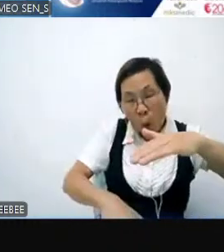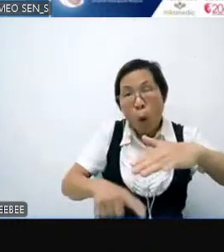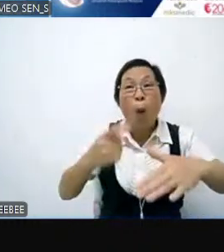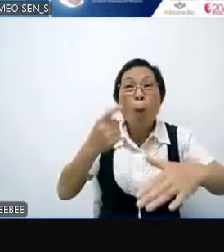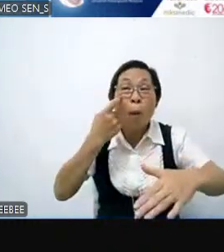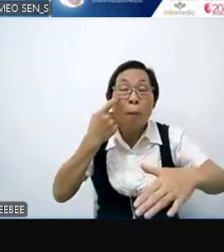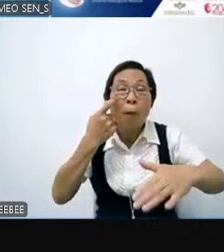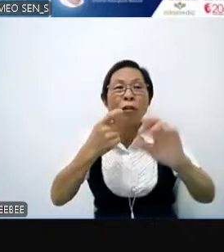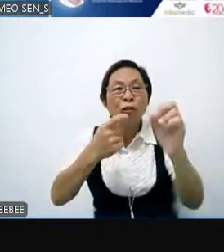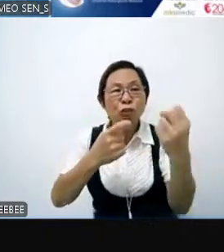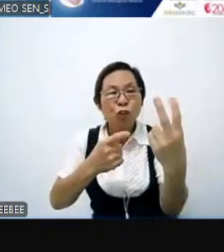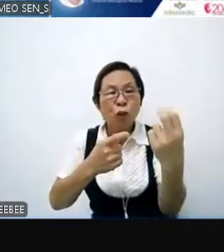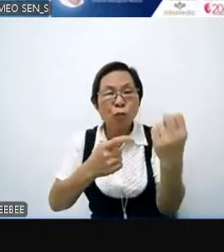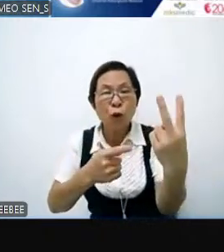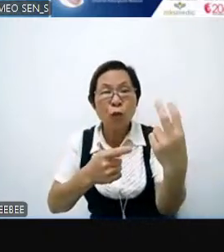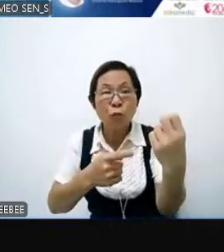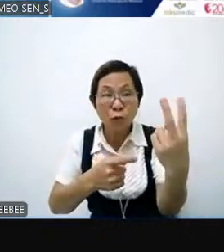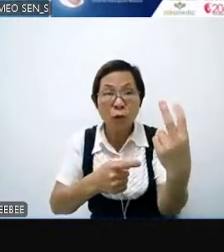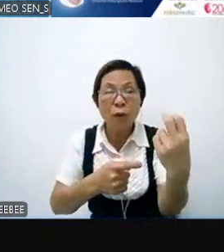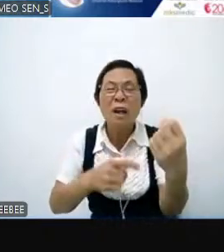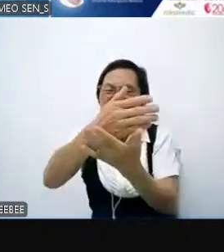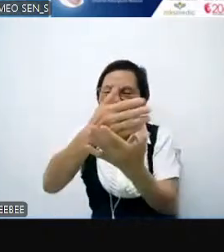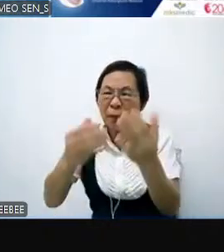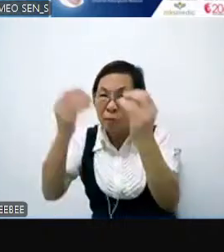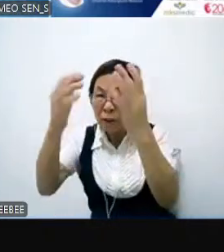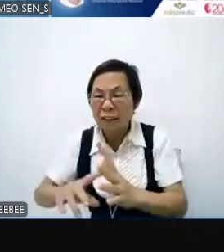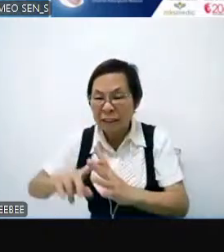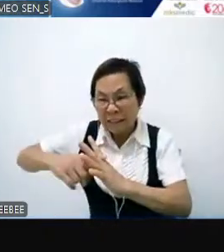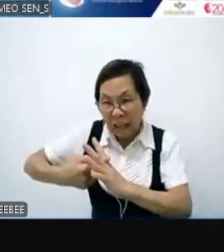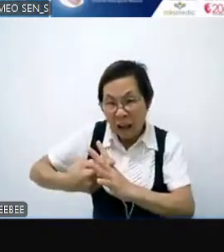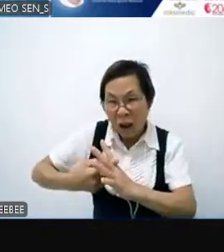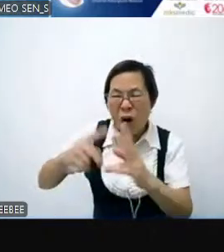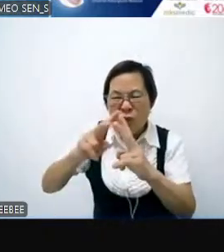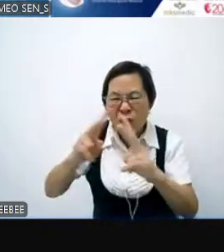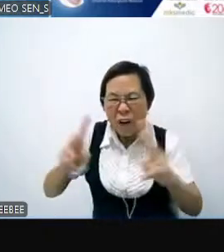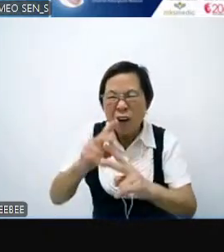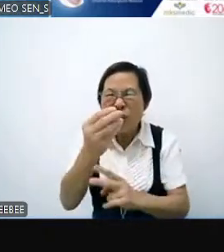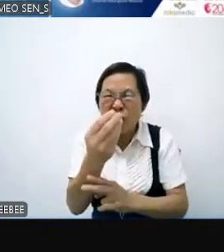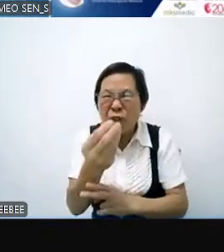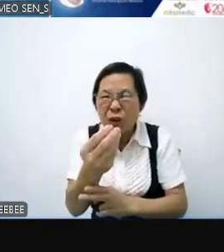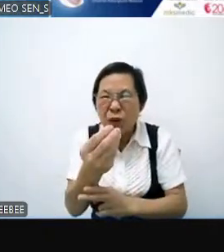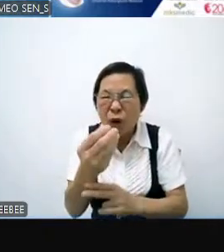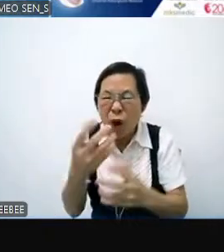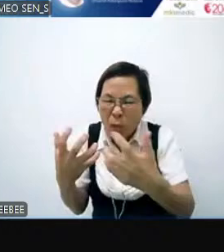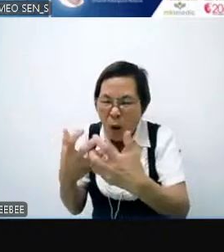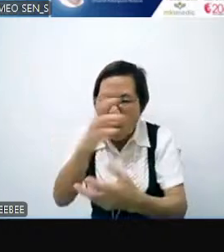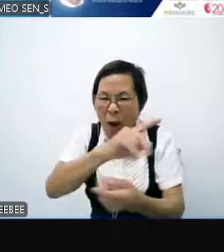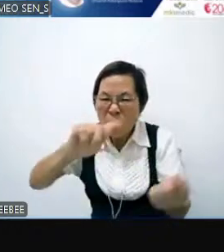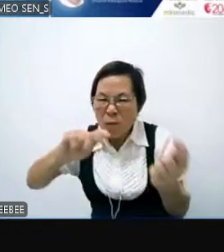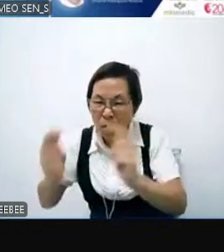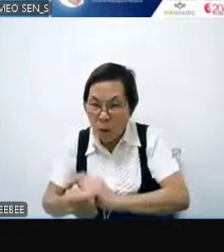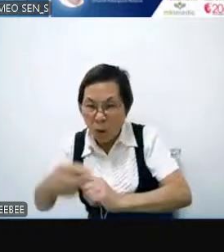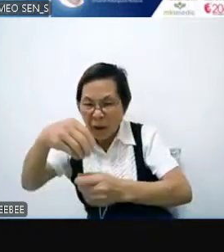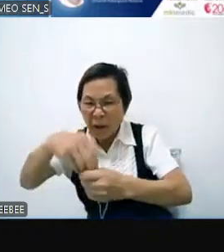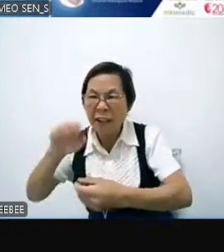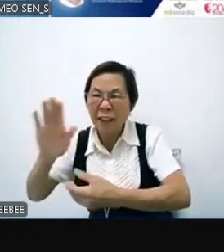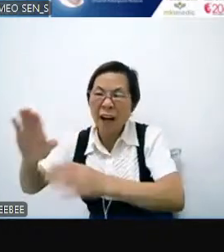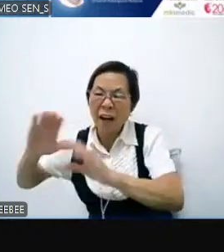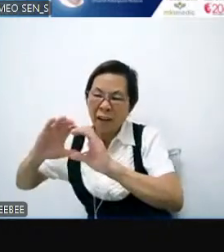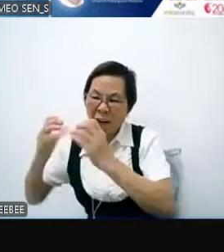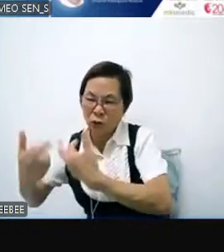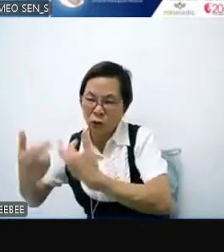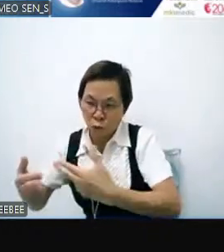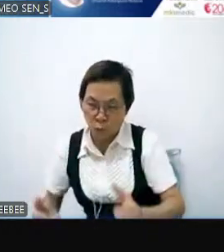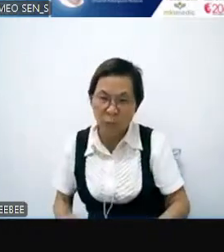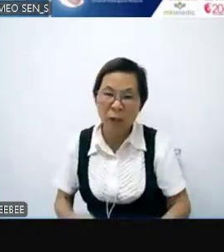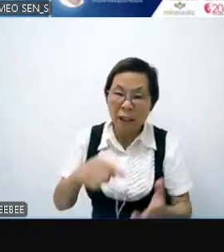of 12 suggests that some teachers implemented very few accommodations and modifications in their classrooms.